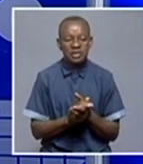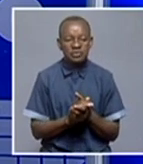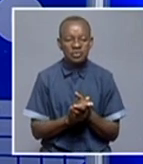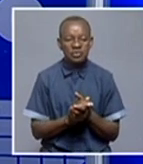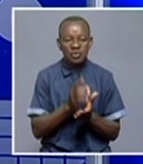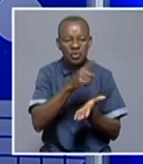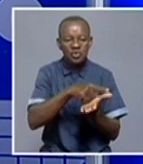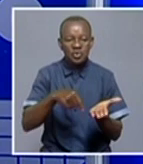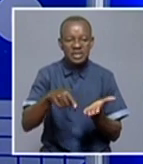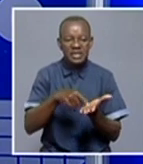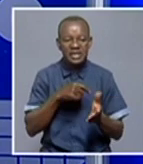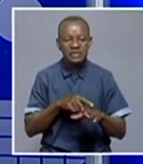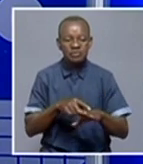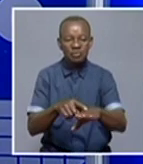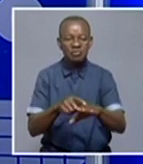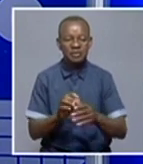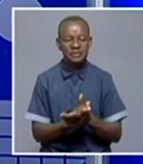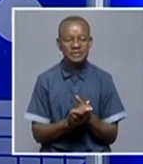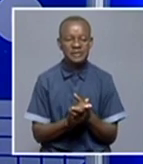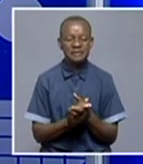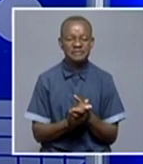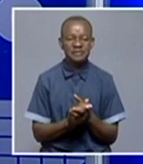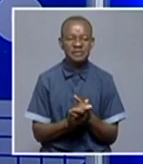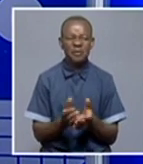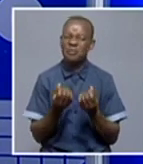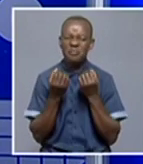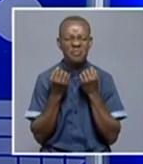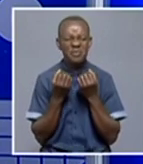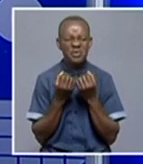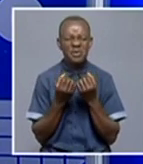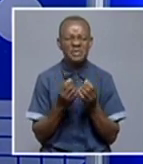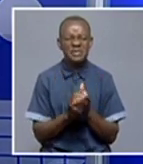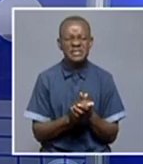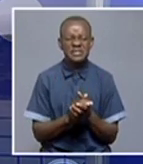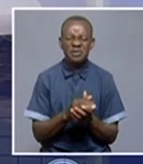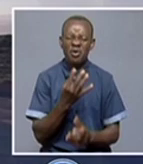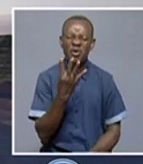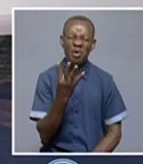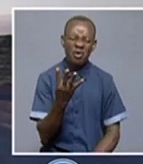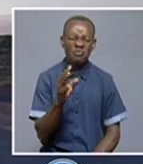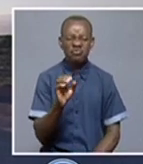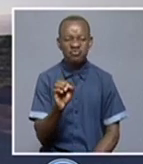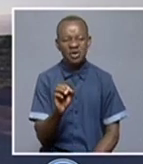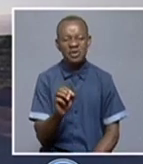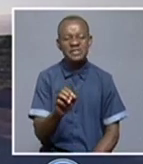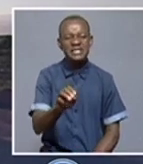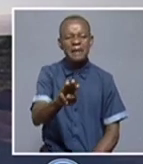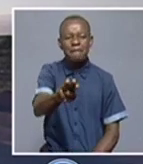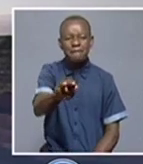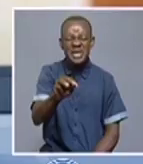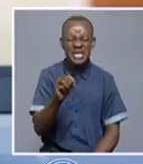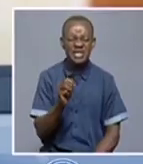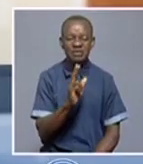Yes, some 43 million, Blanche. Some 43 million electorate have been registered for